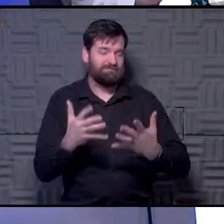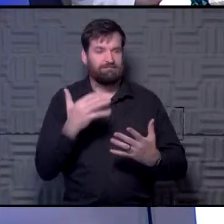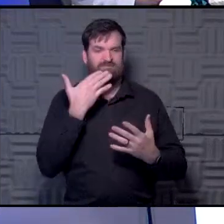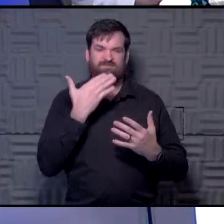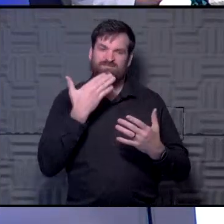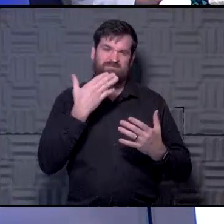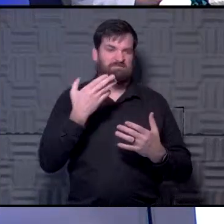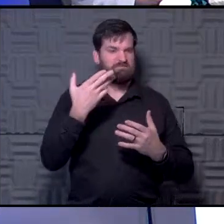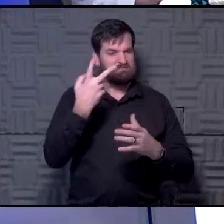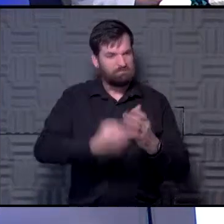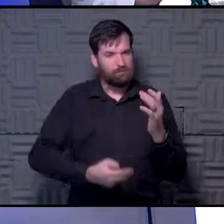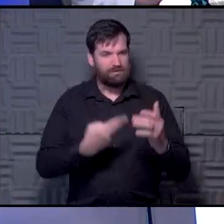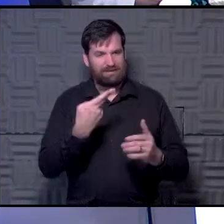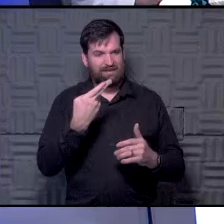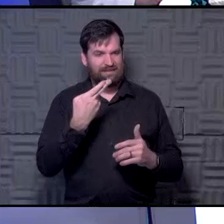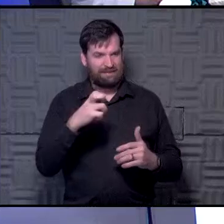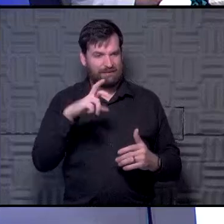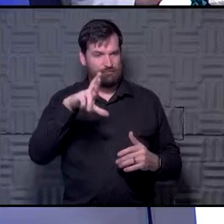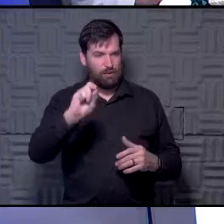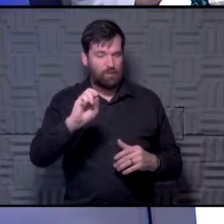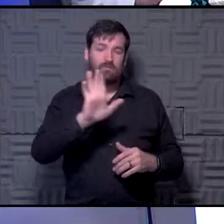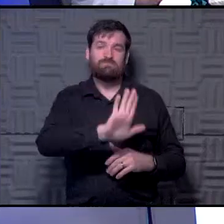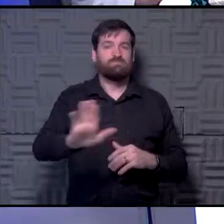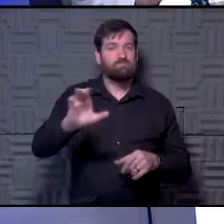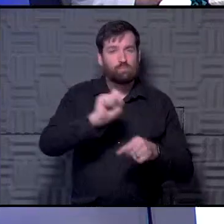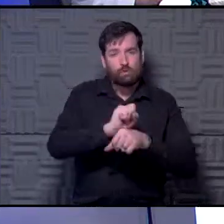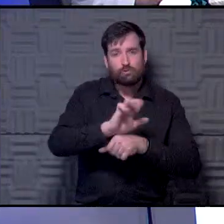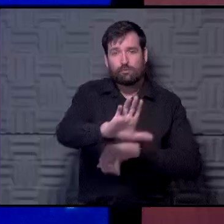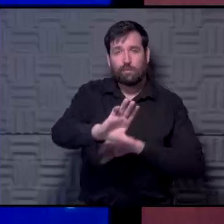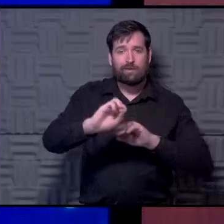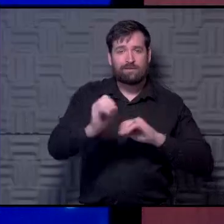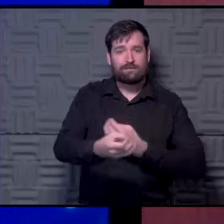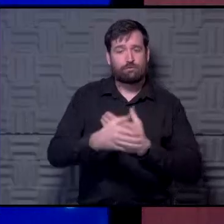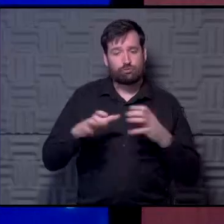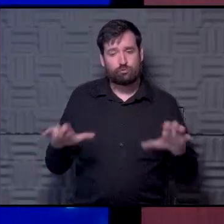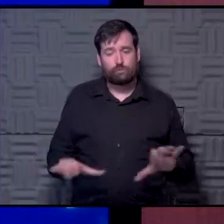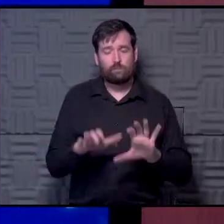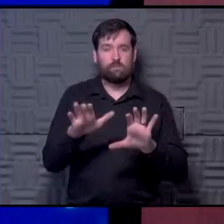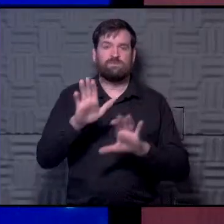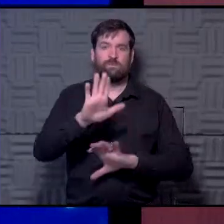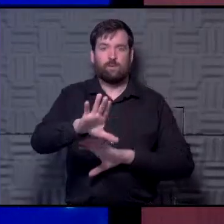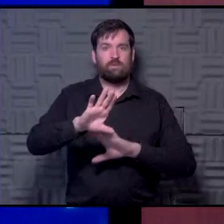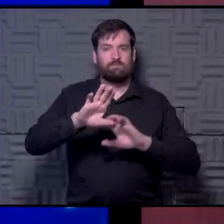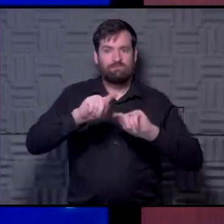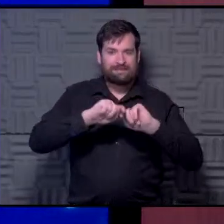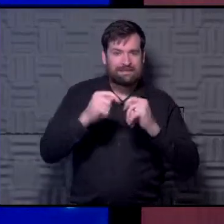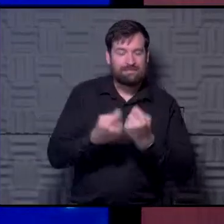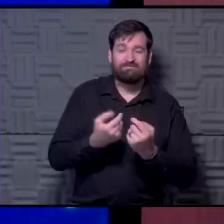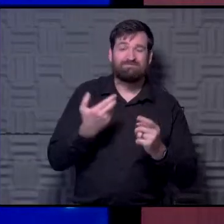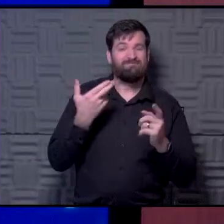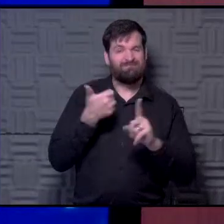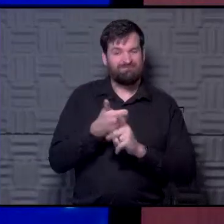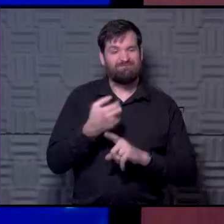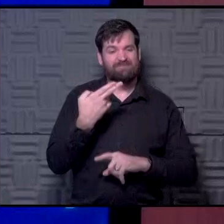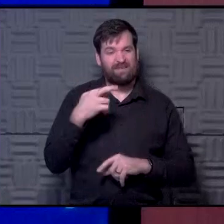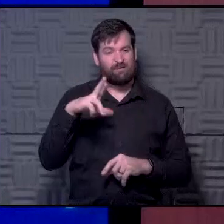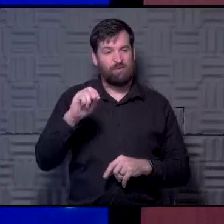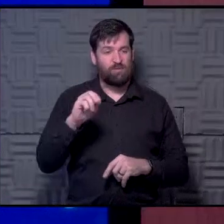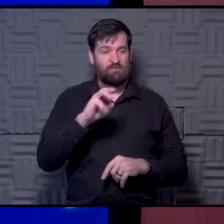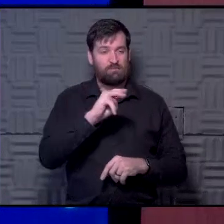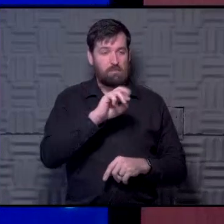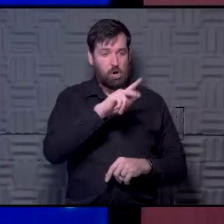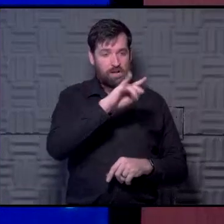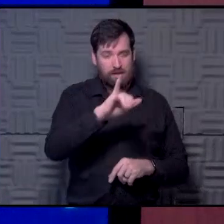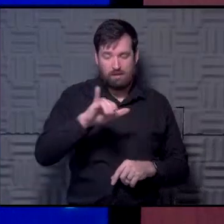both heroes. The work that you guys and your organizations have done in the community, your teams, you're heroes. And to Marty